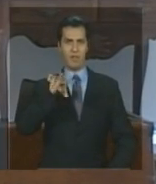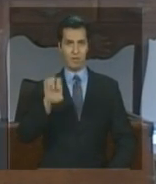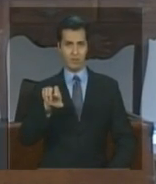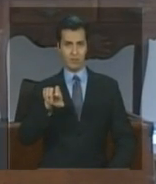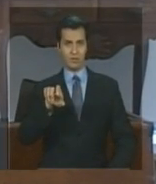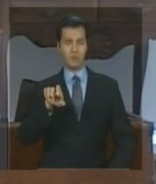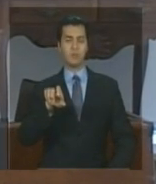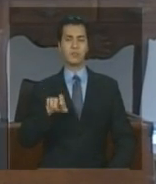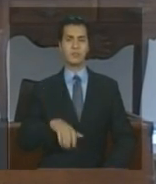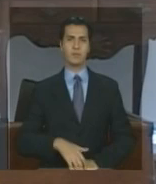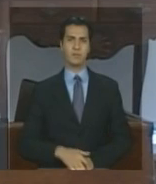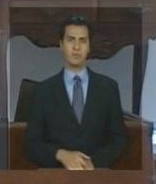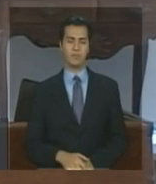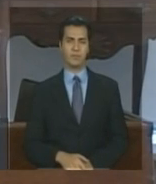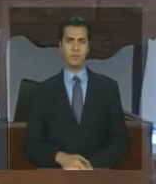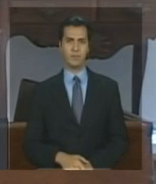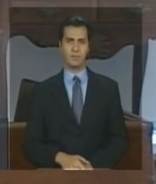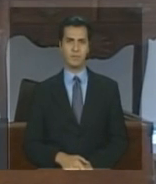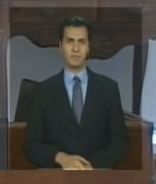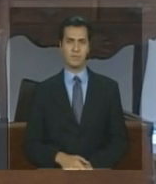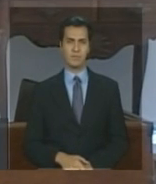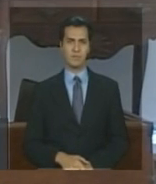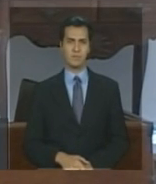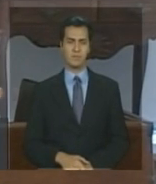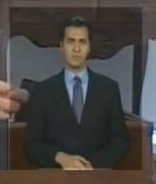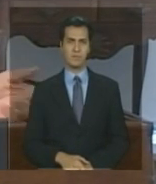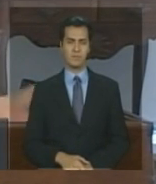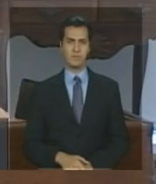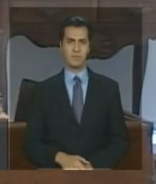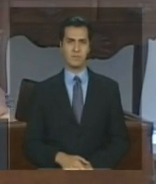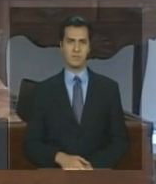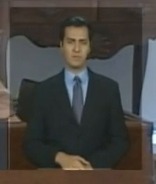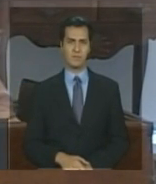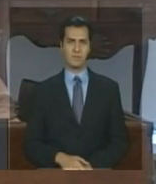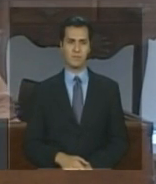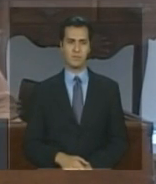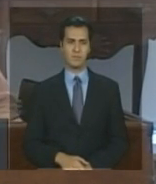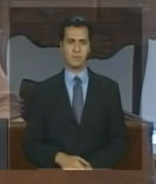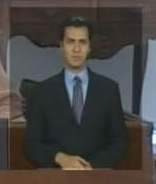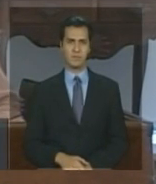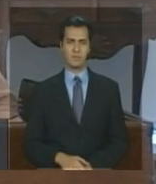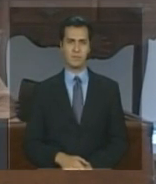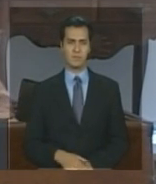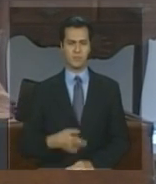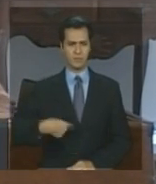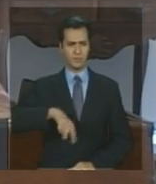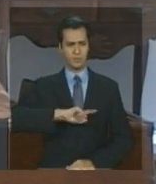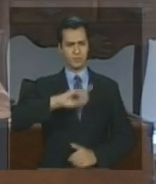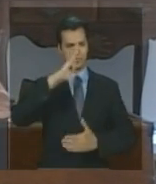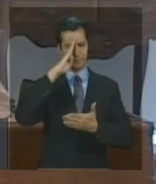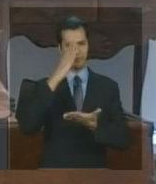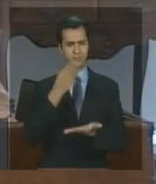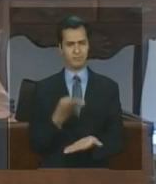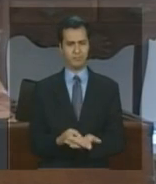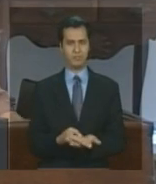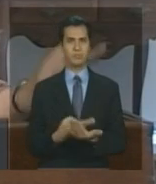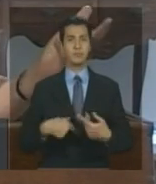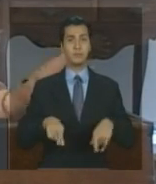Murilo Ferreira, representing the mining company Vale. E nós temos certeza que também